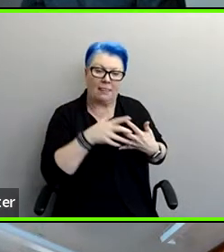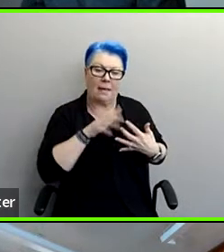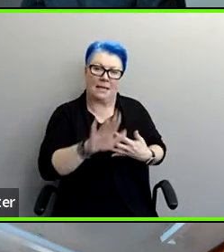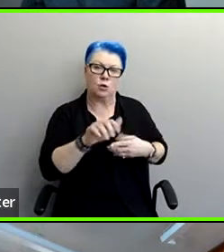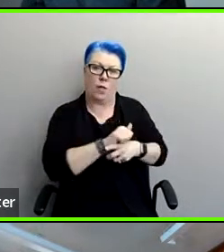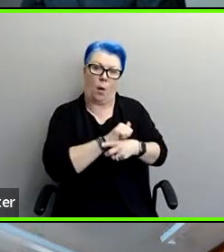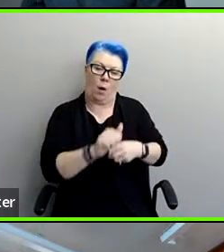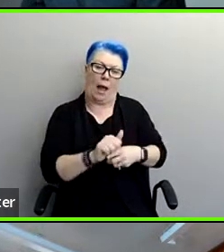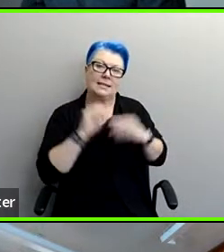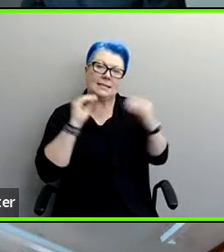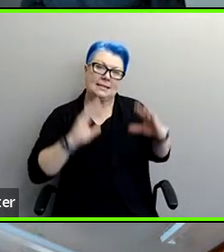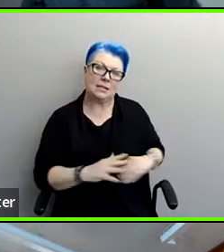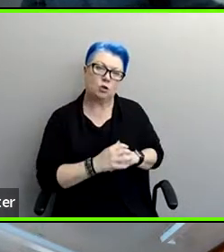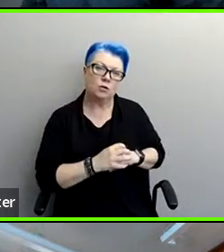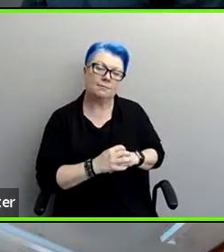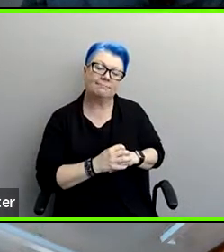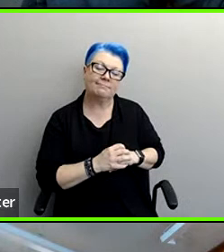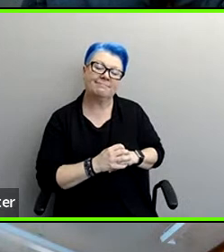any other questions?